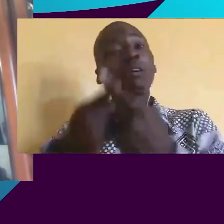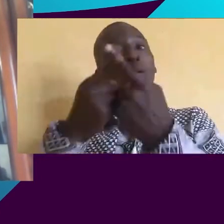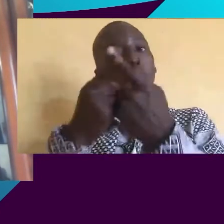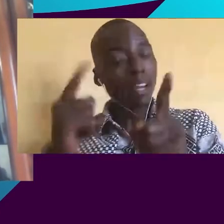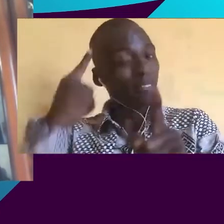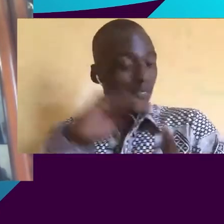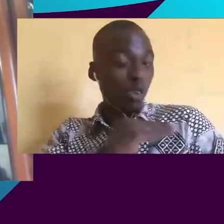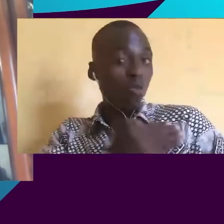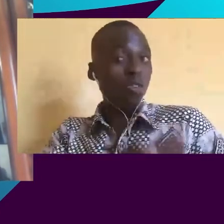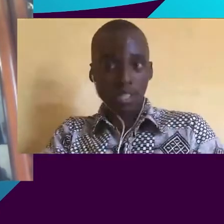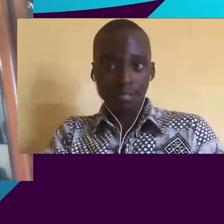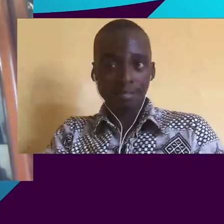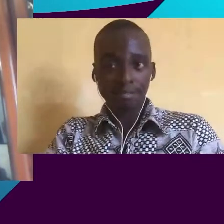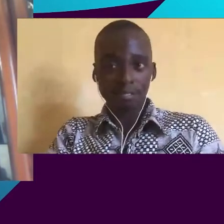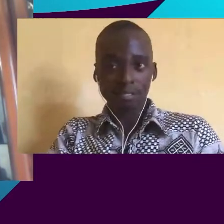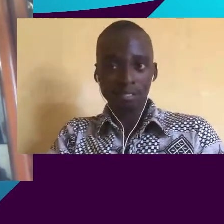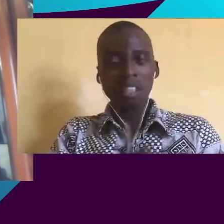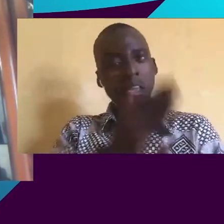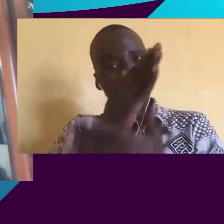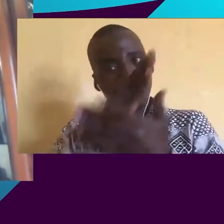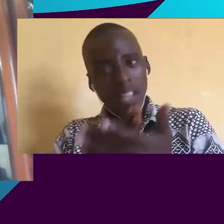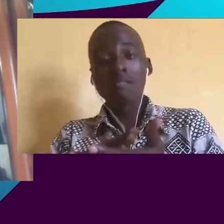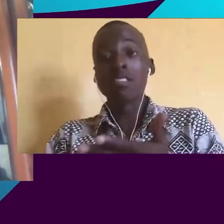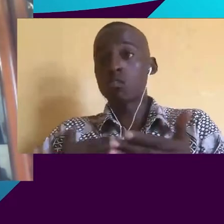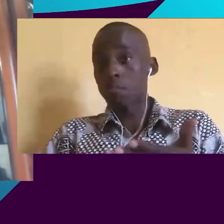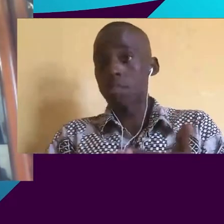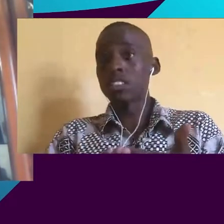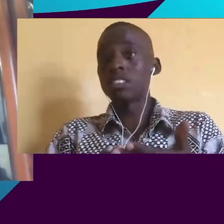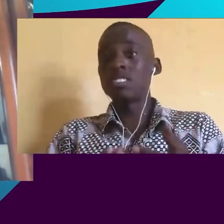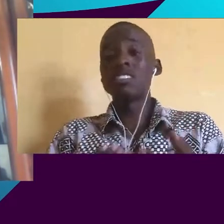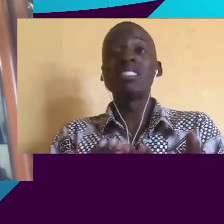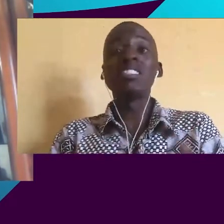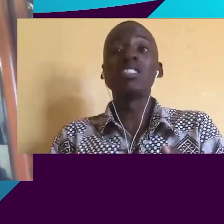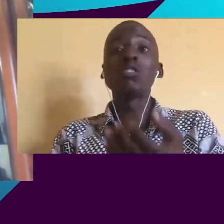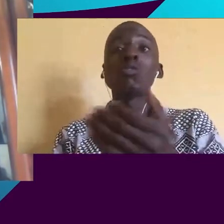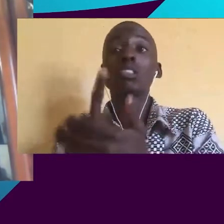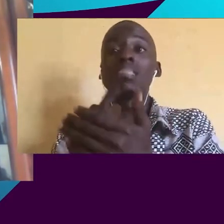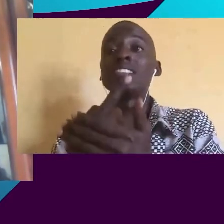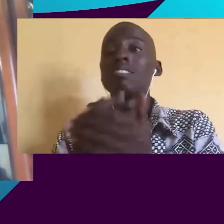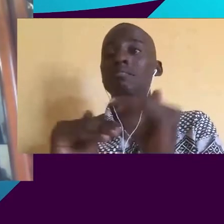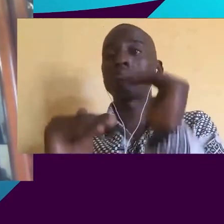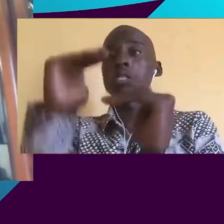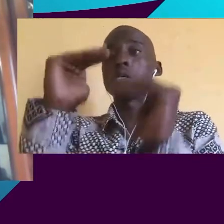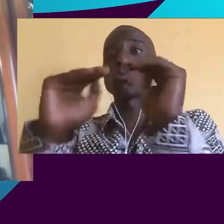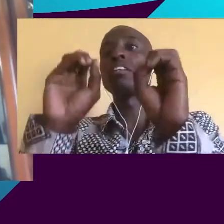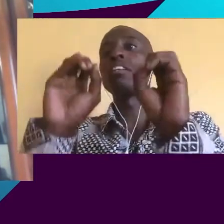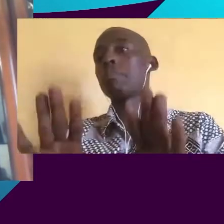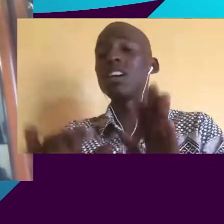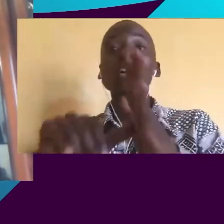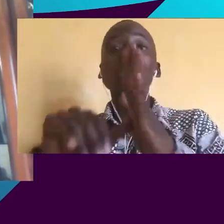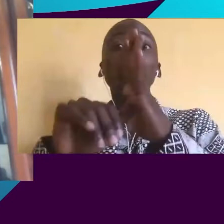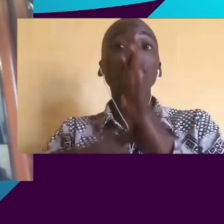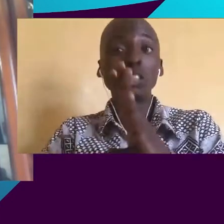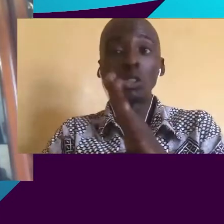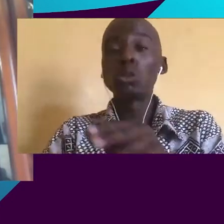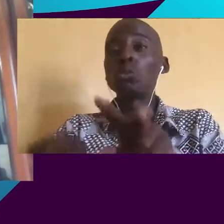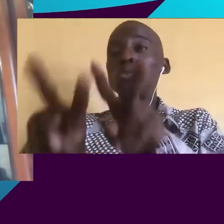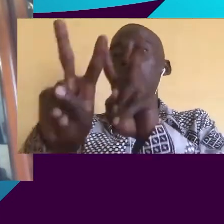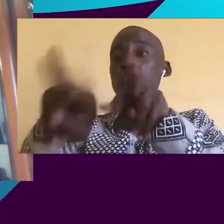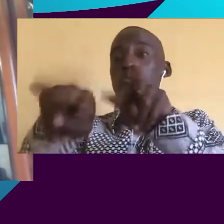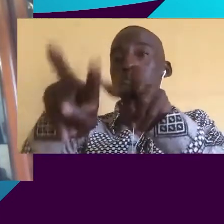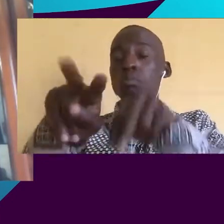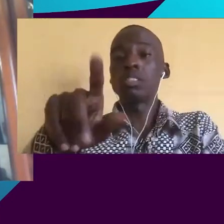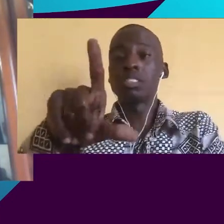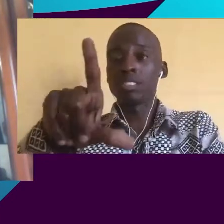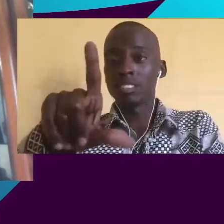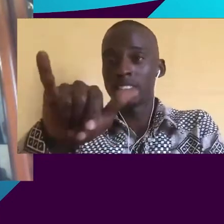But for the female, it even brings in what I would call inequality. Those issues, the stereotypes that Lydia was alluding to,